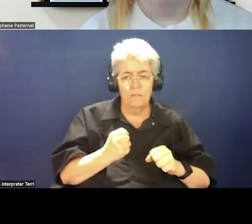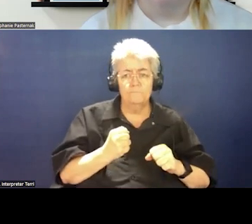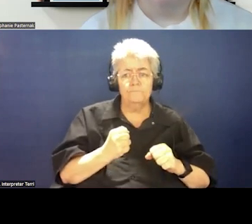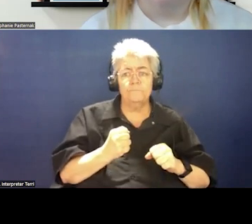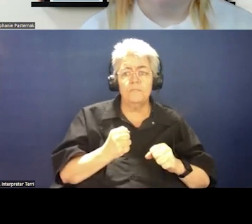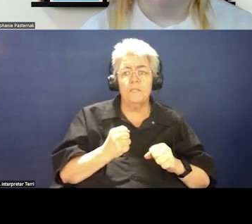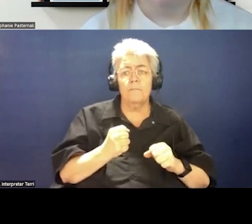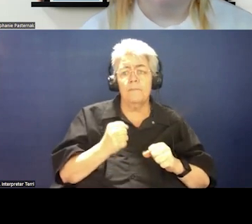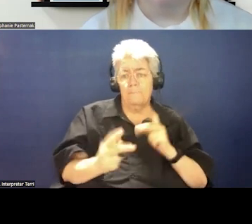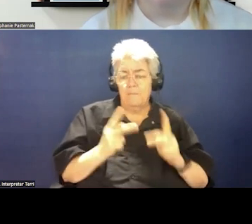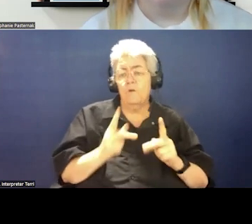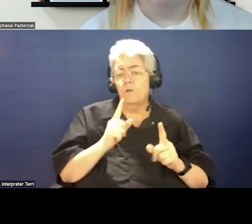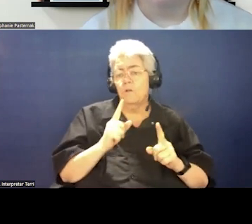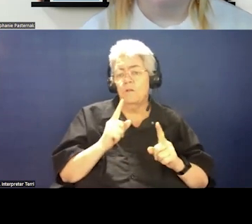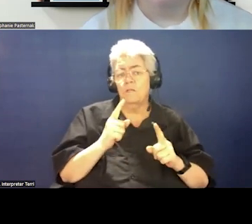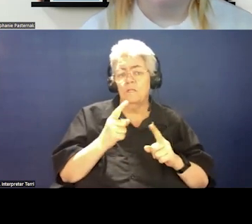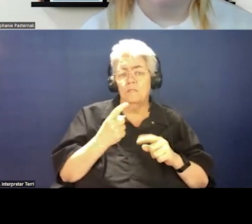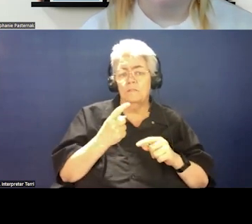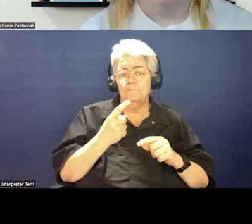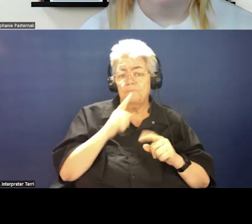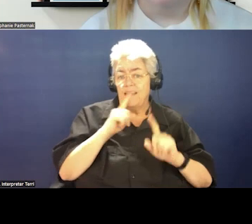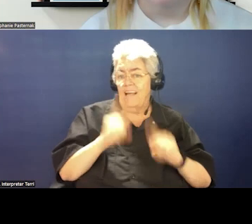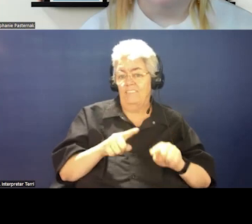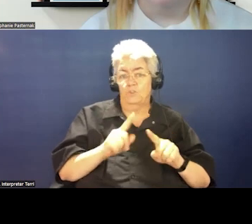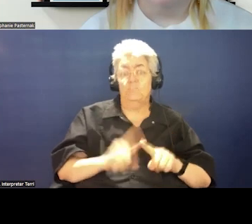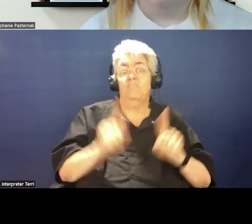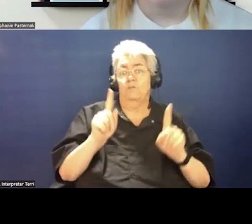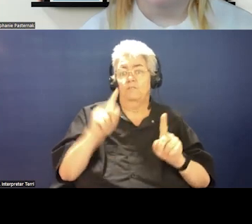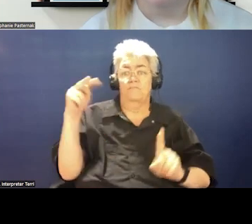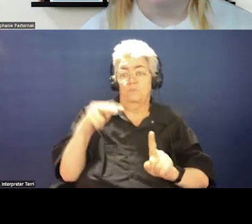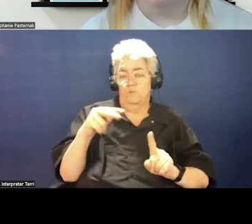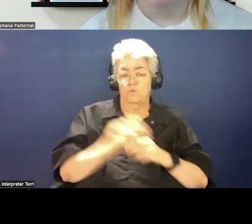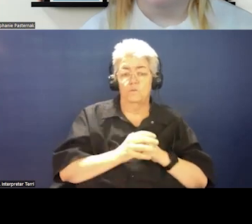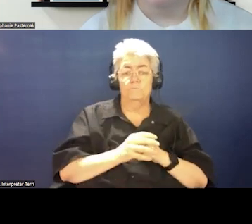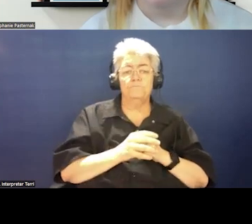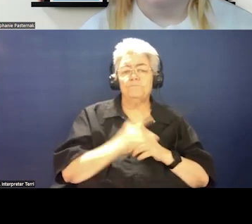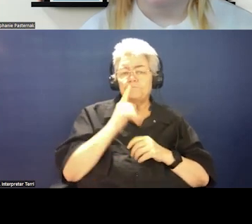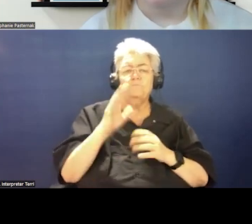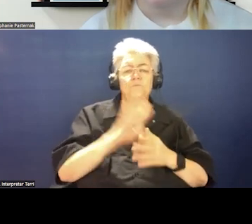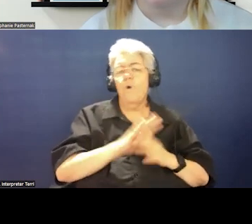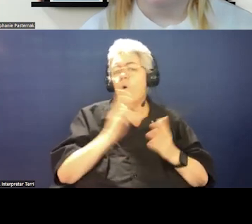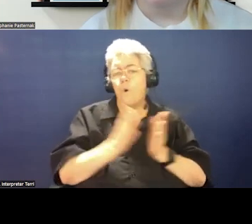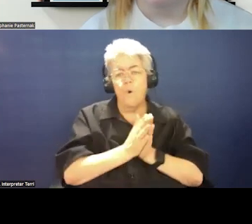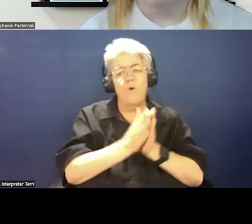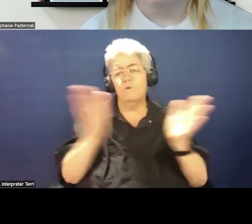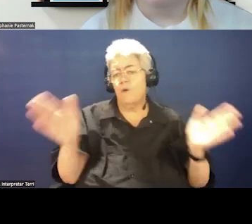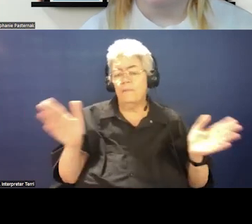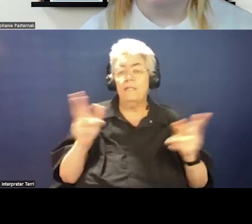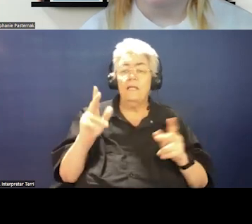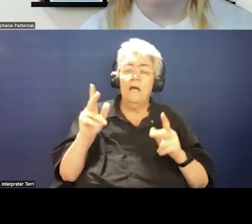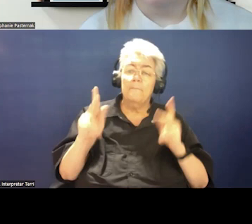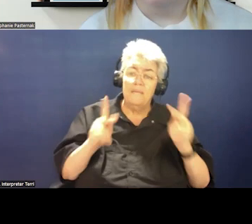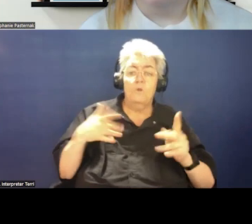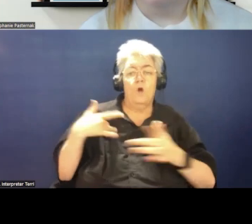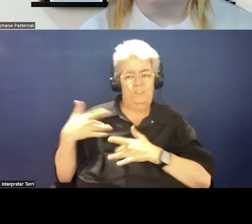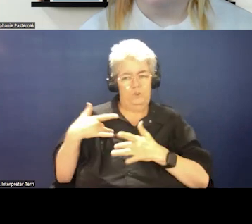you know, demographic differences around some of these. You know, overwhelmingly, people had concerns about calling